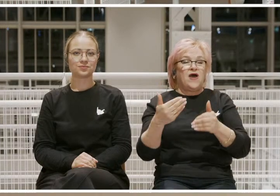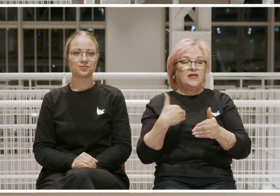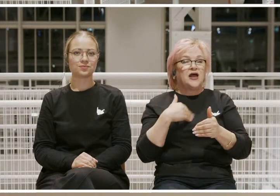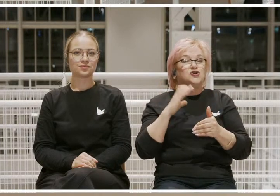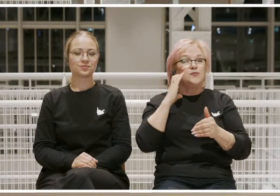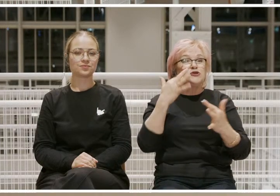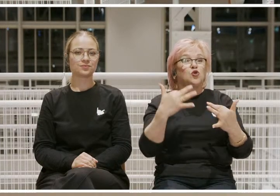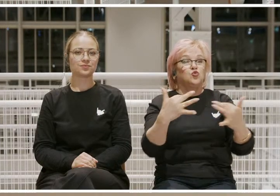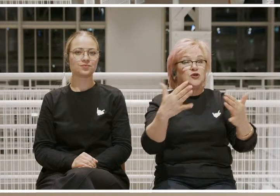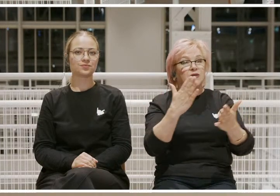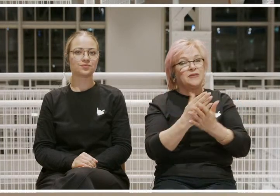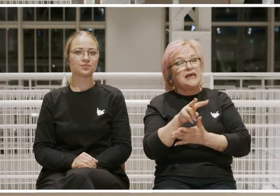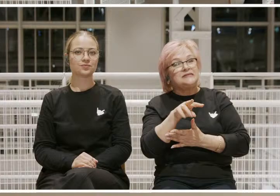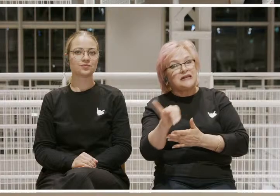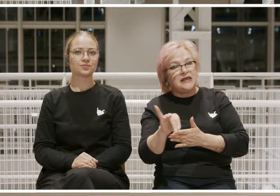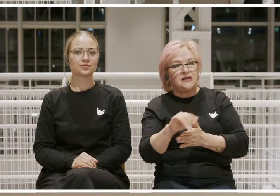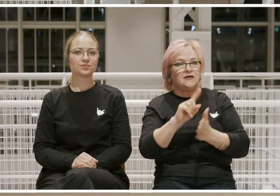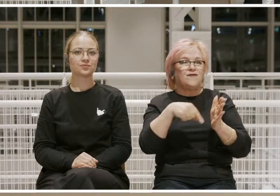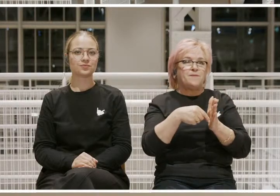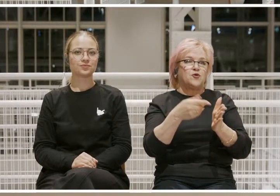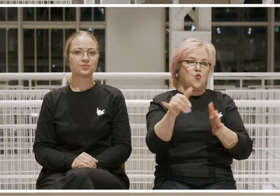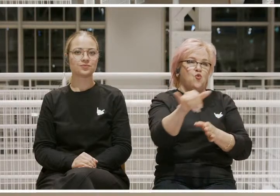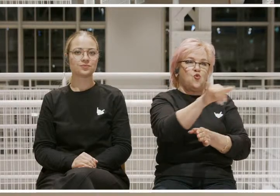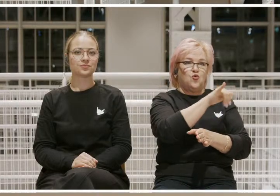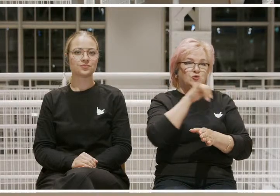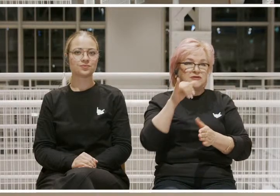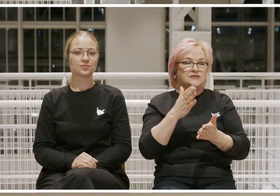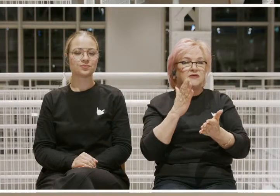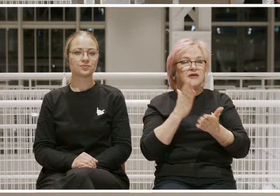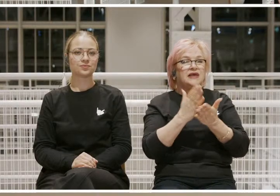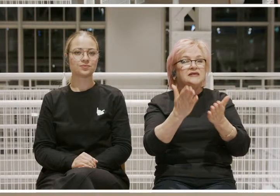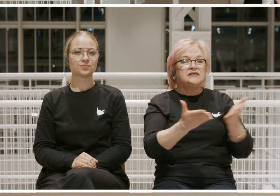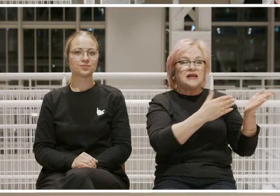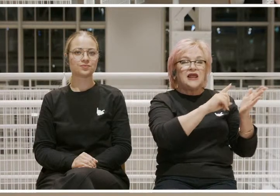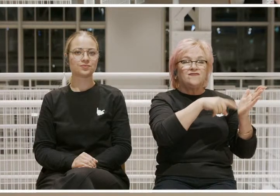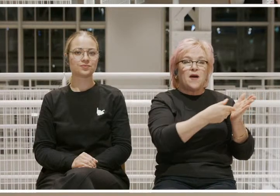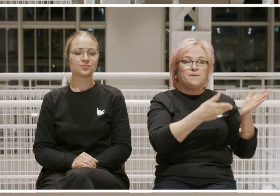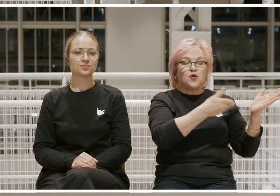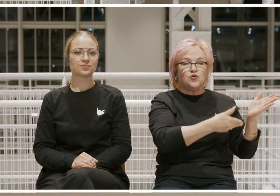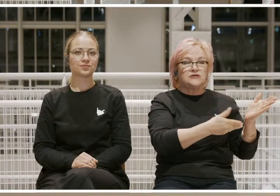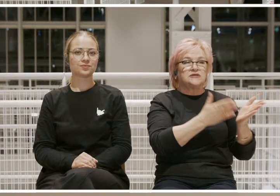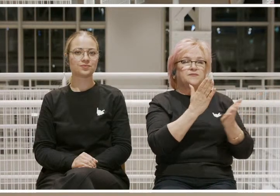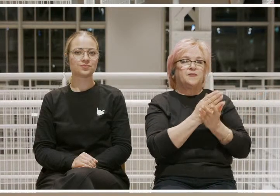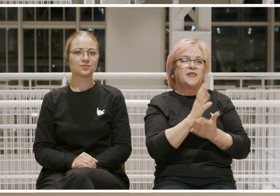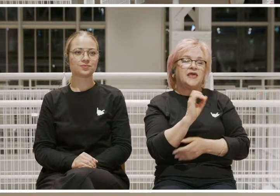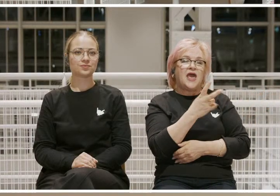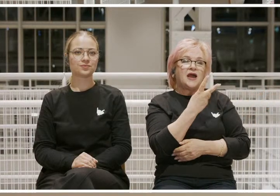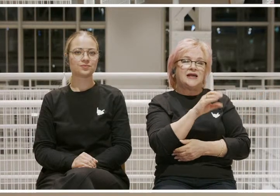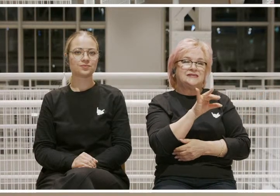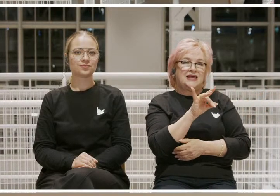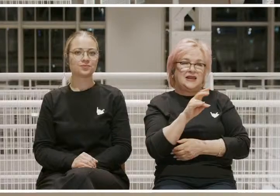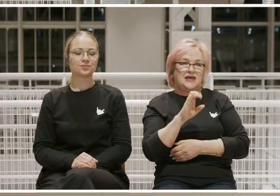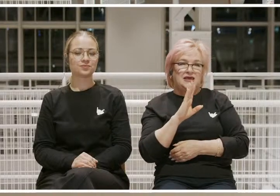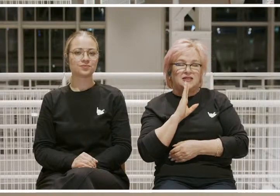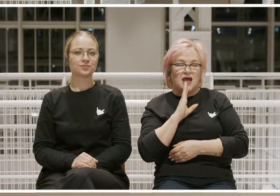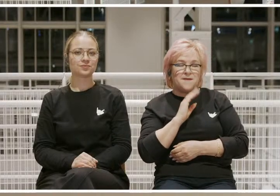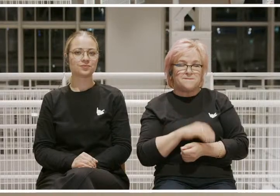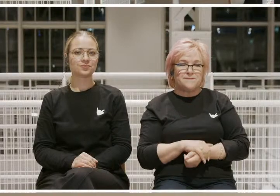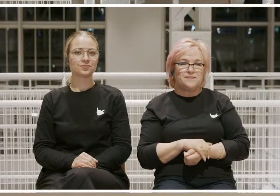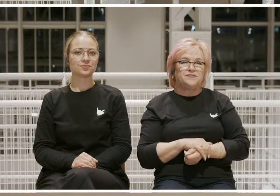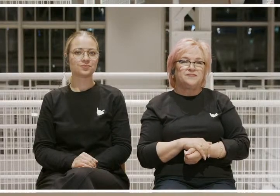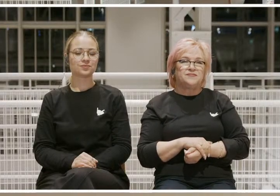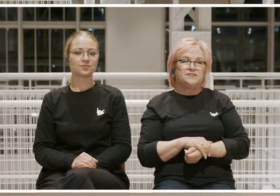question for Gamze, Ekaterina? Or we have a microphone. Our visitor